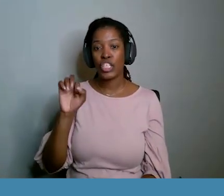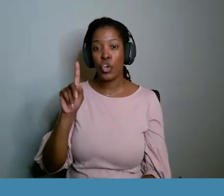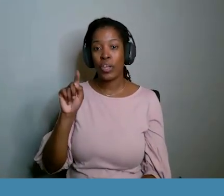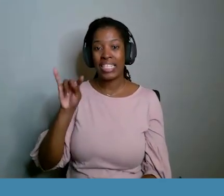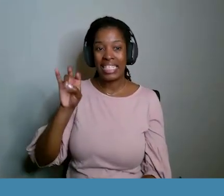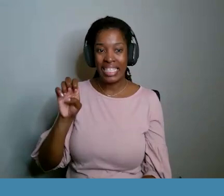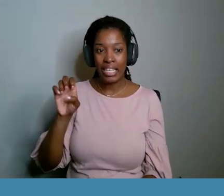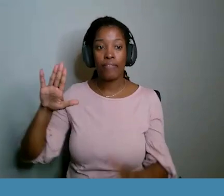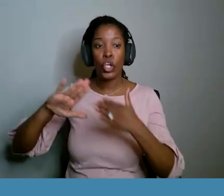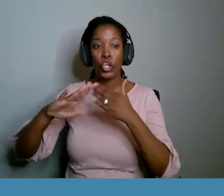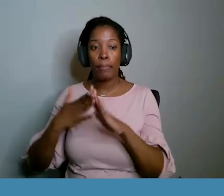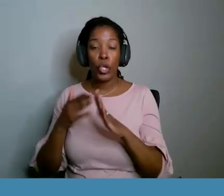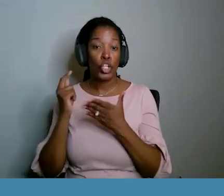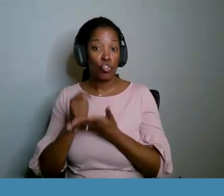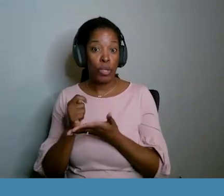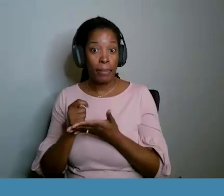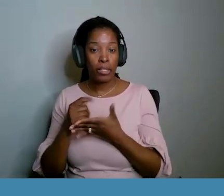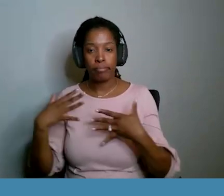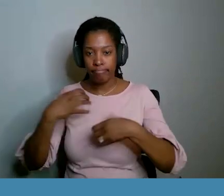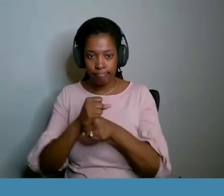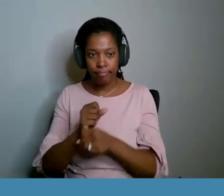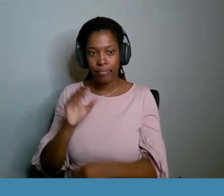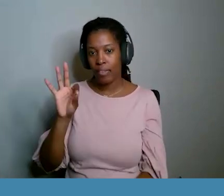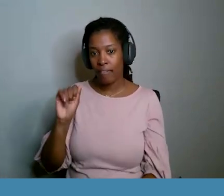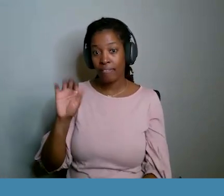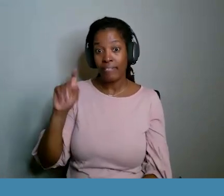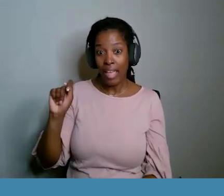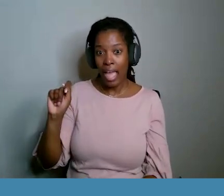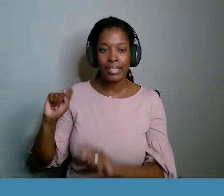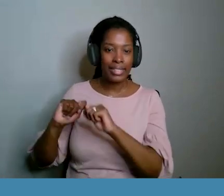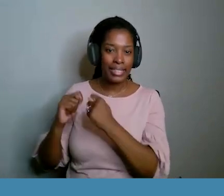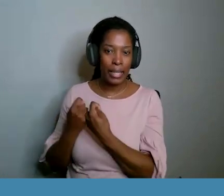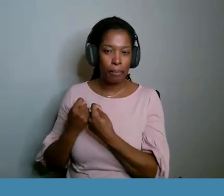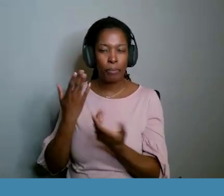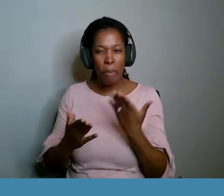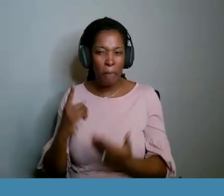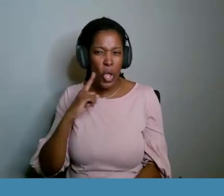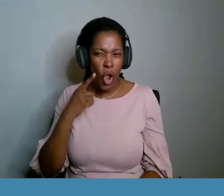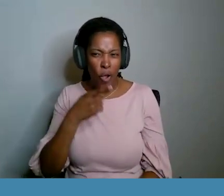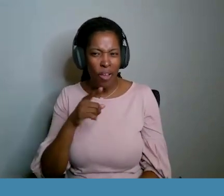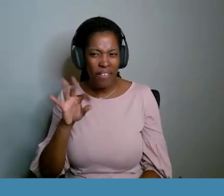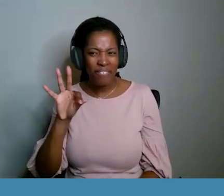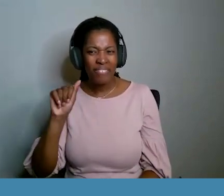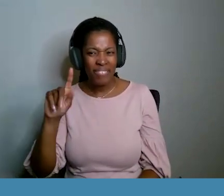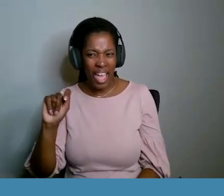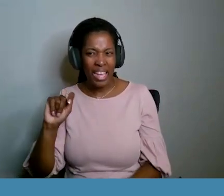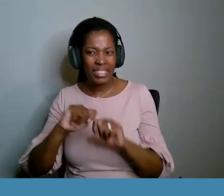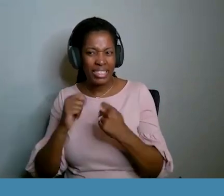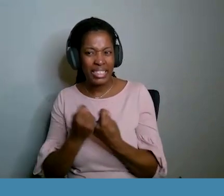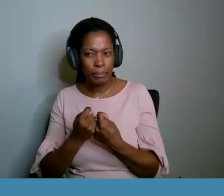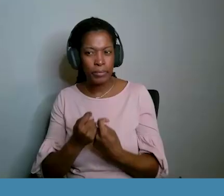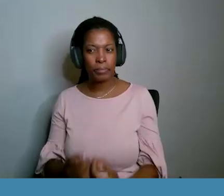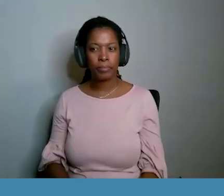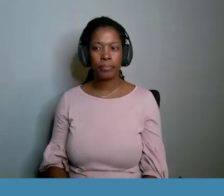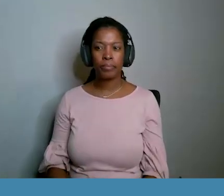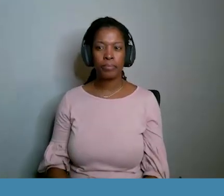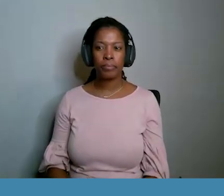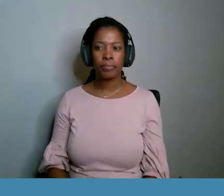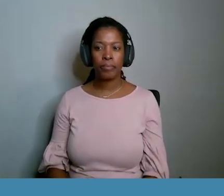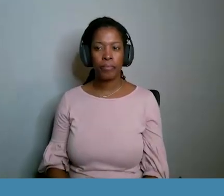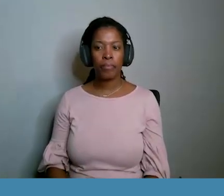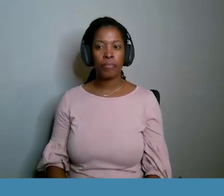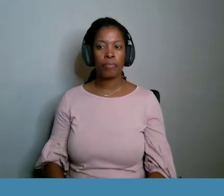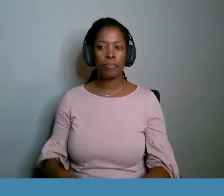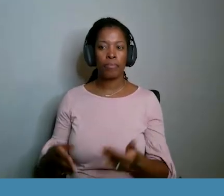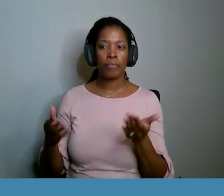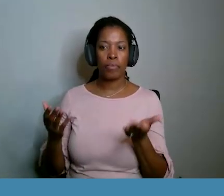Treatment. So these are commonly referred to as FACT teams. Most of you have probably heard of FACT teams. But what they are interdisciplinary teams